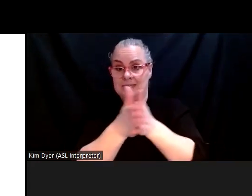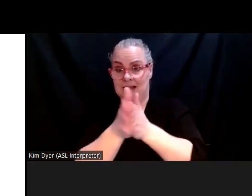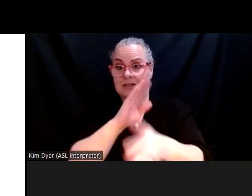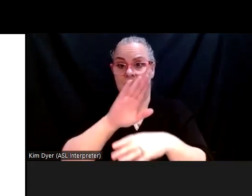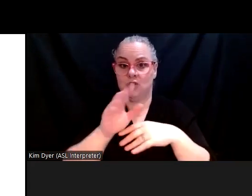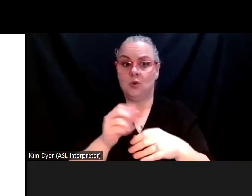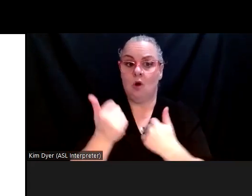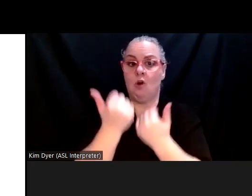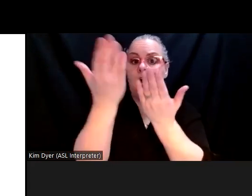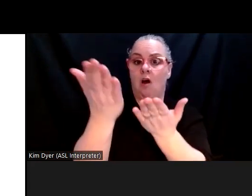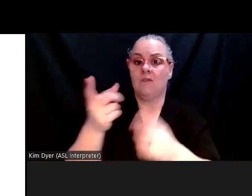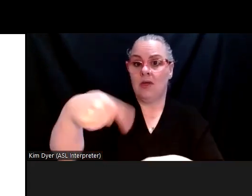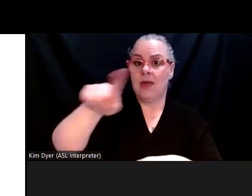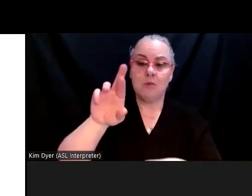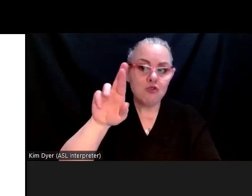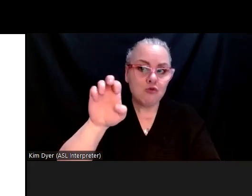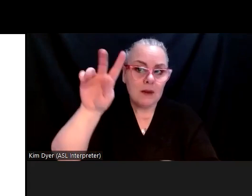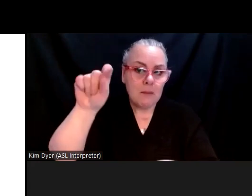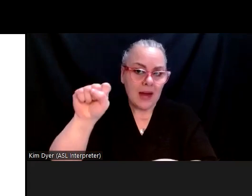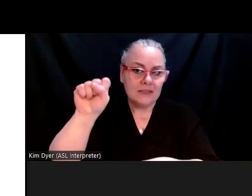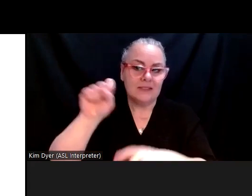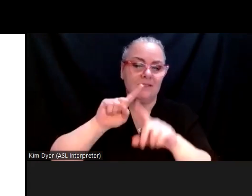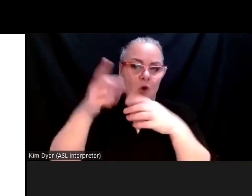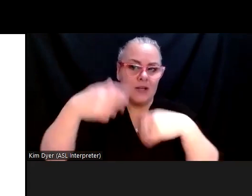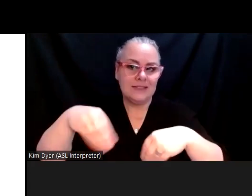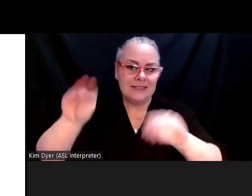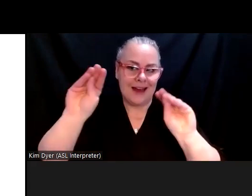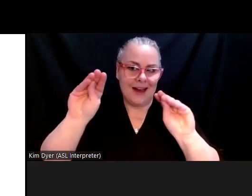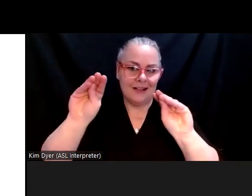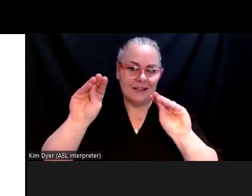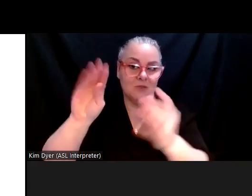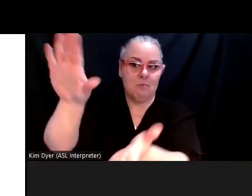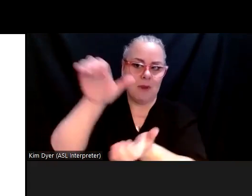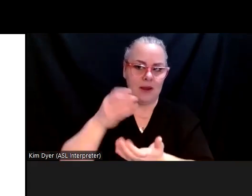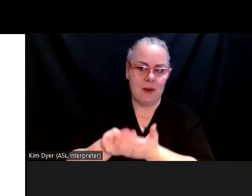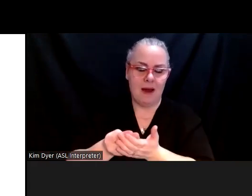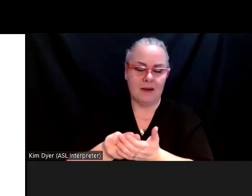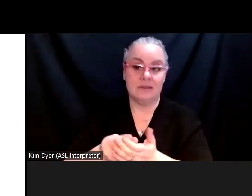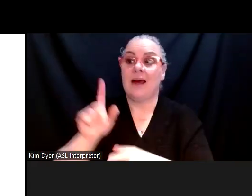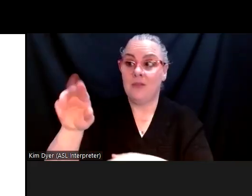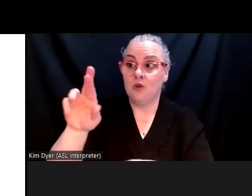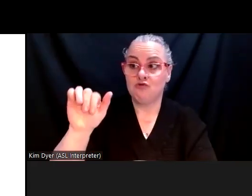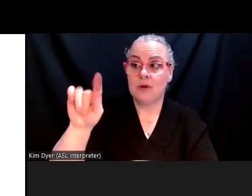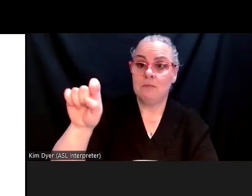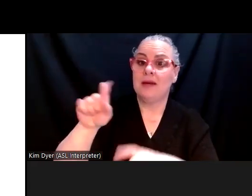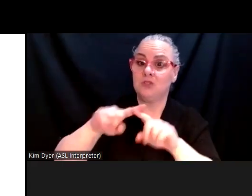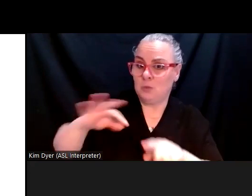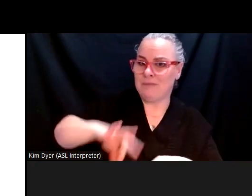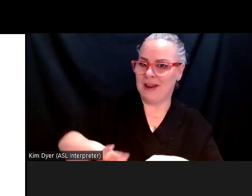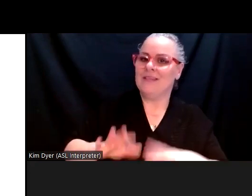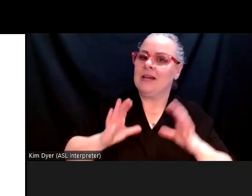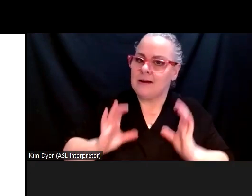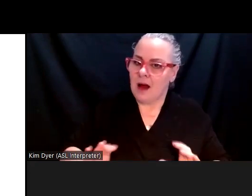offer contractors rebates at points of sale and to ensure that those rebates go on to benefit